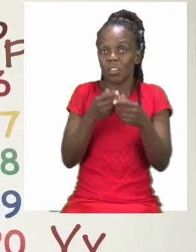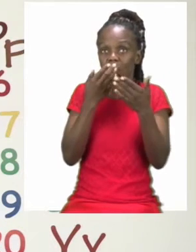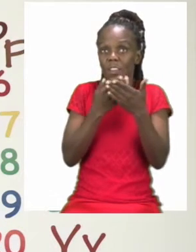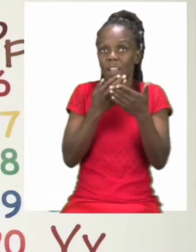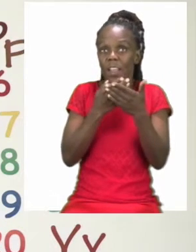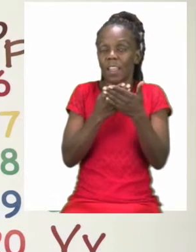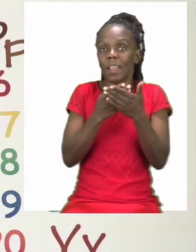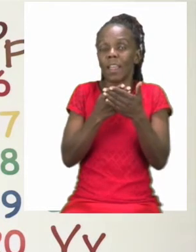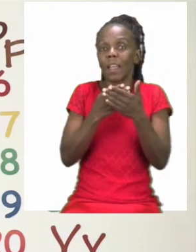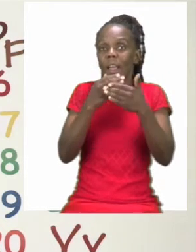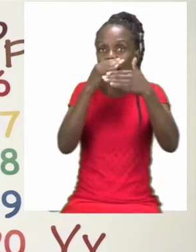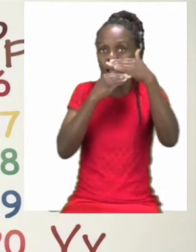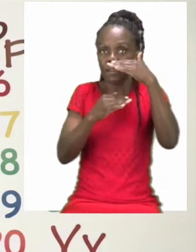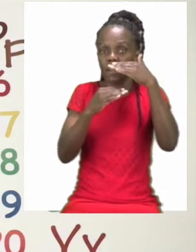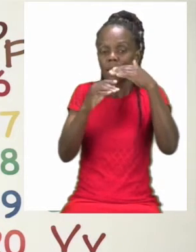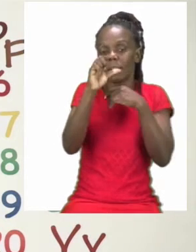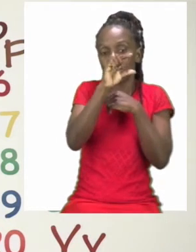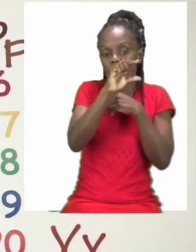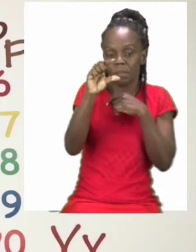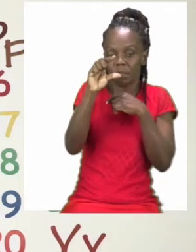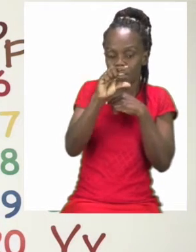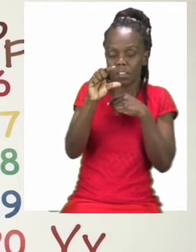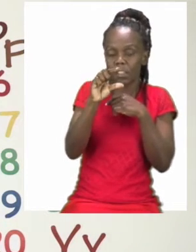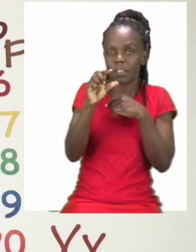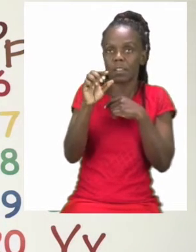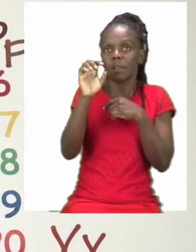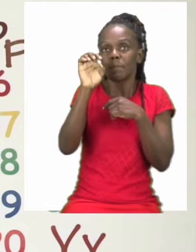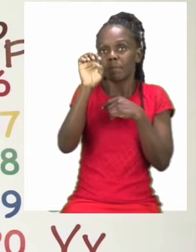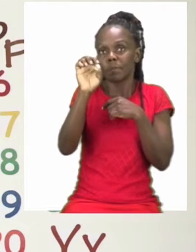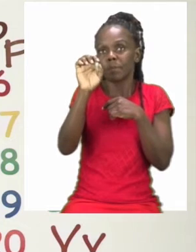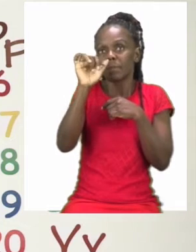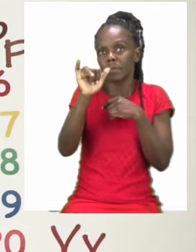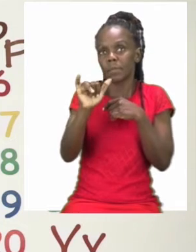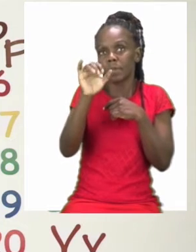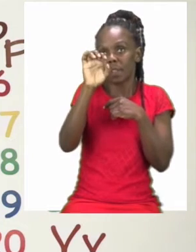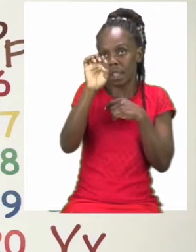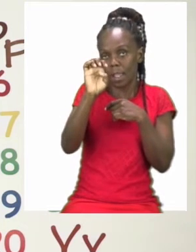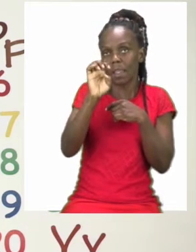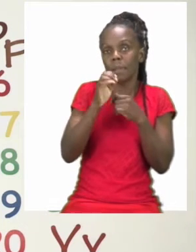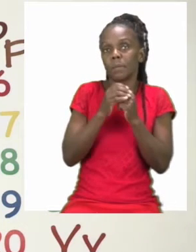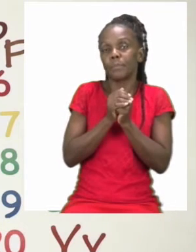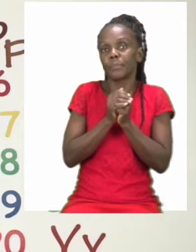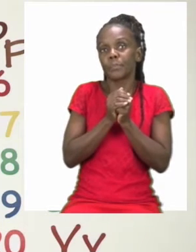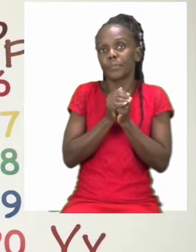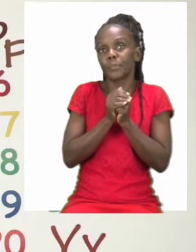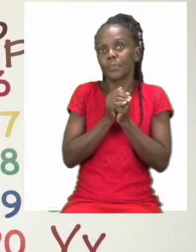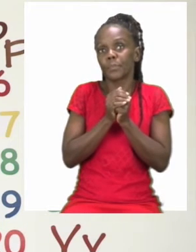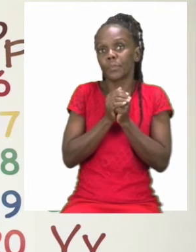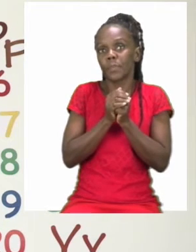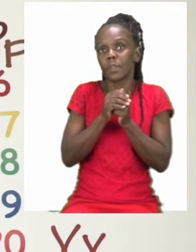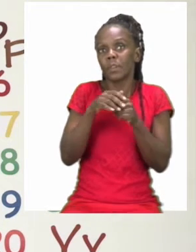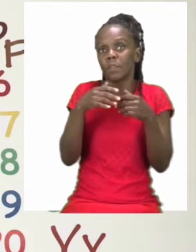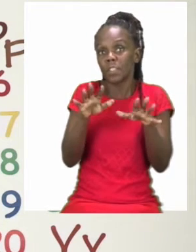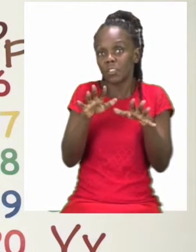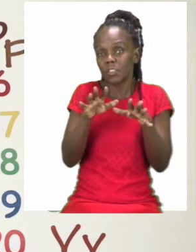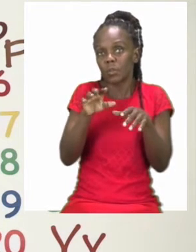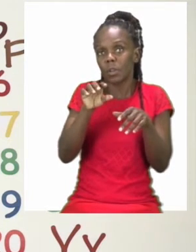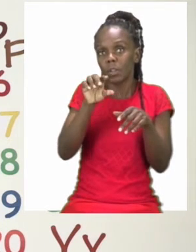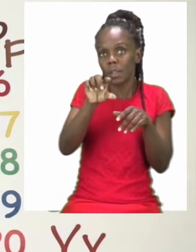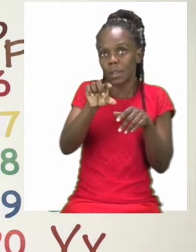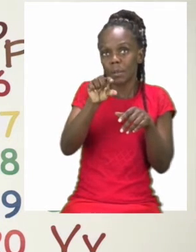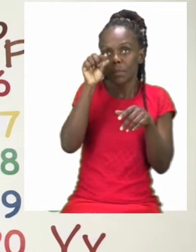The next card I'm going to pick is going to be talking about the